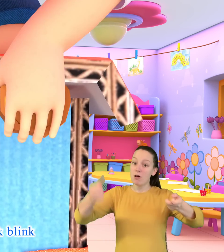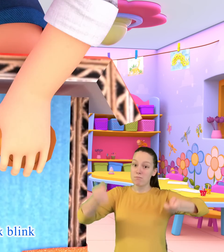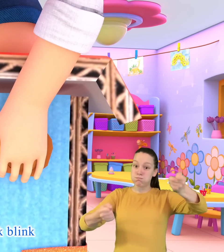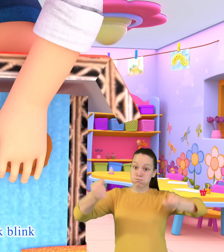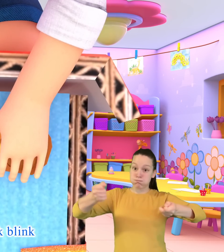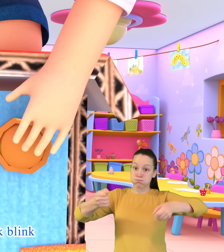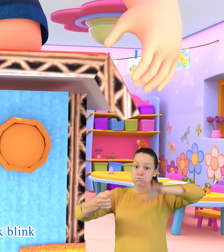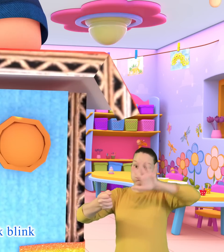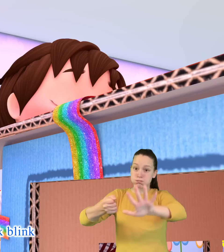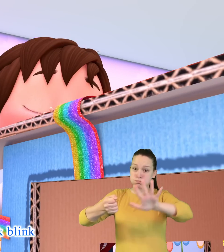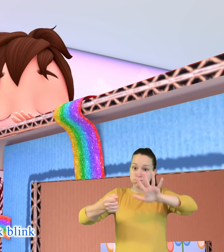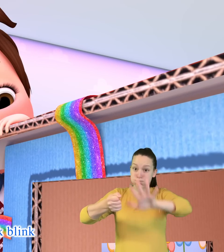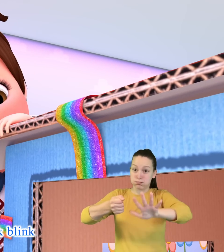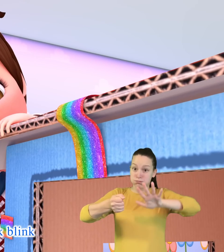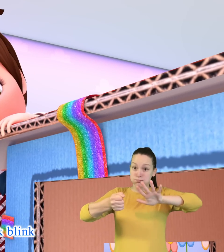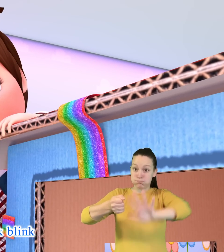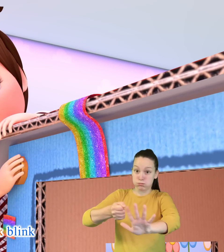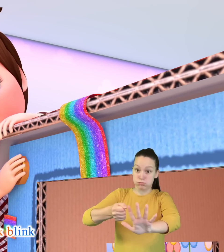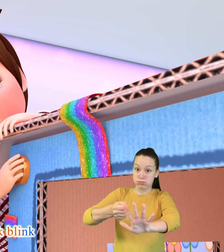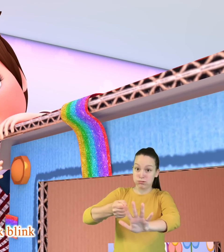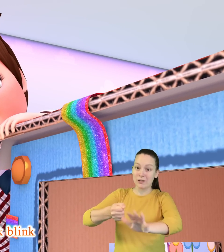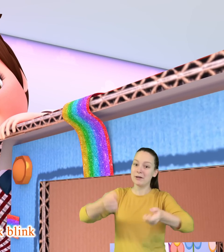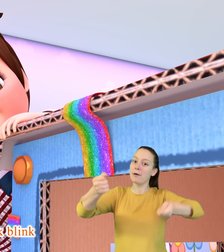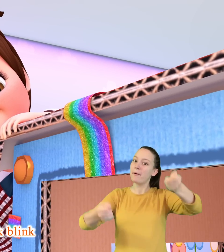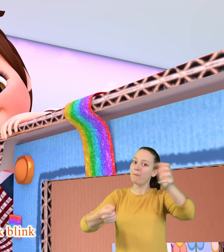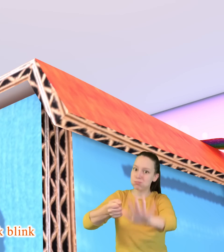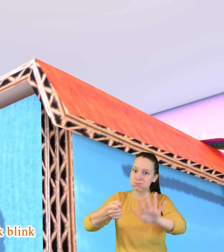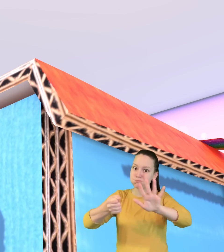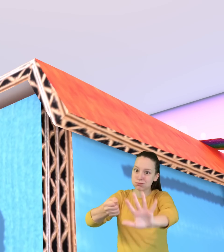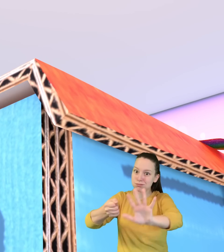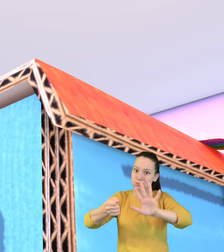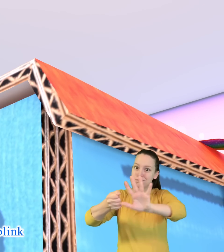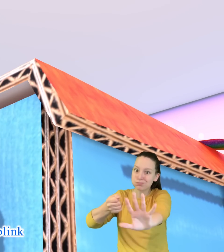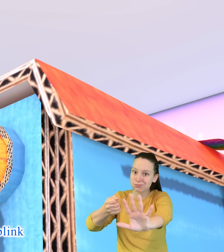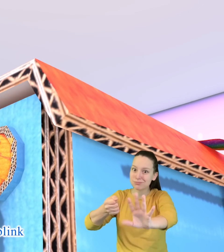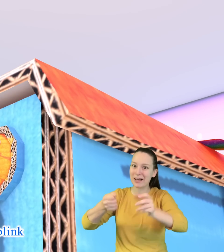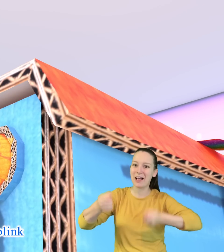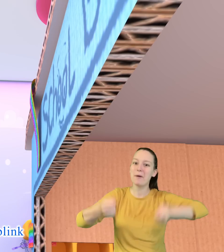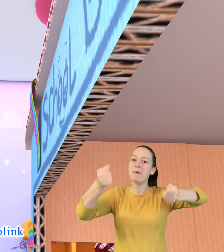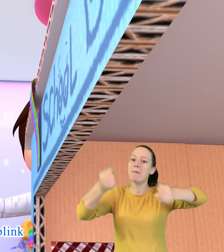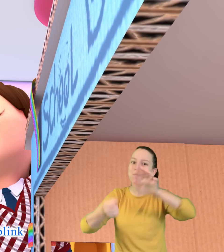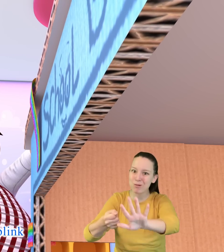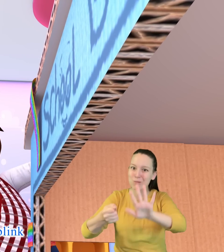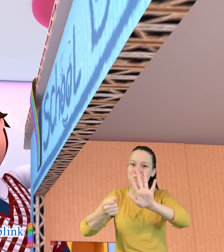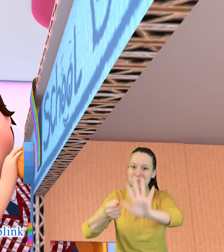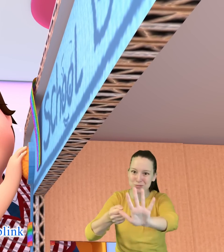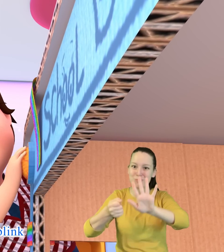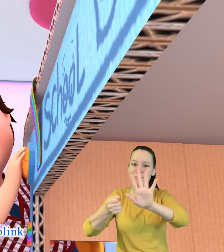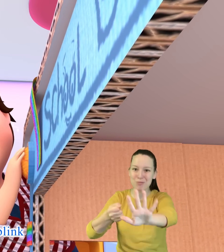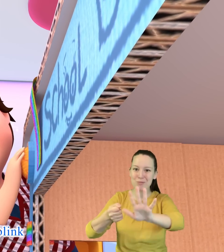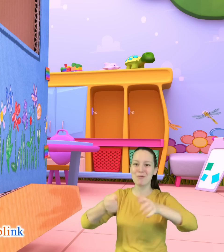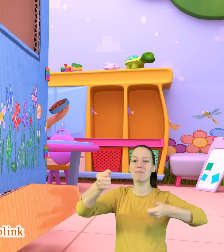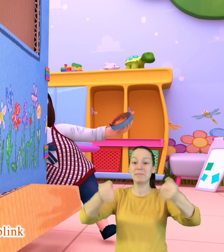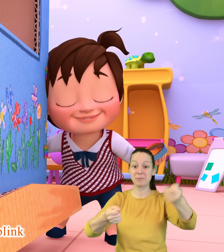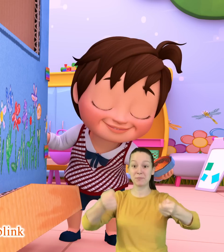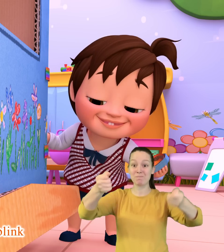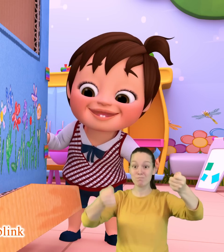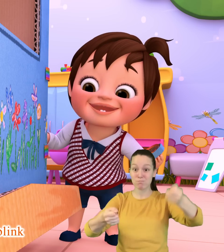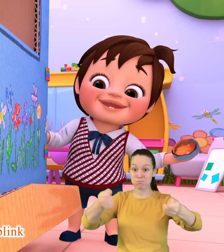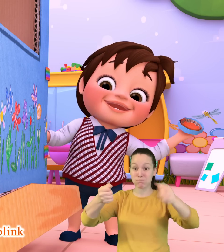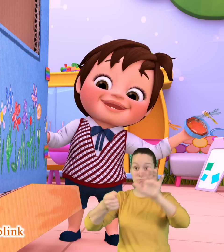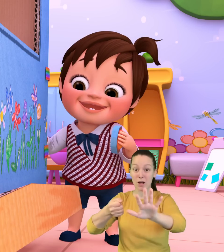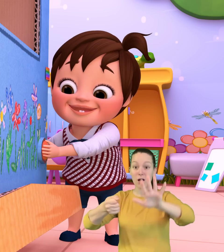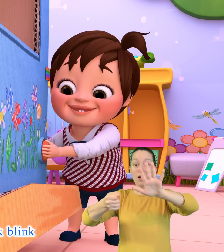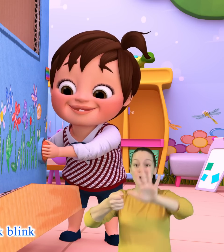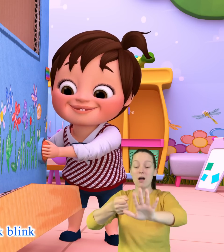The lights on the bus go blink, blink, blink, blink, blink, blink, blink,